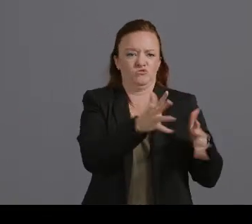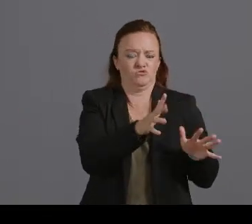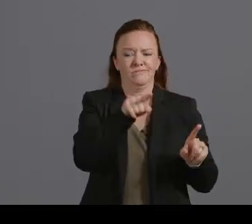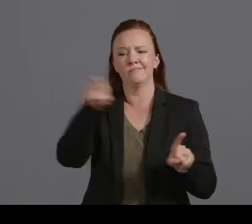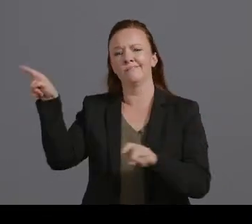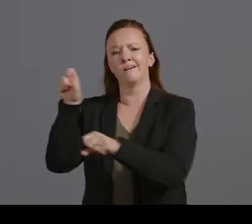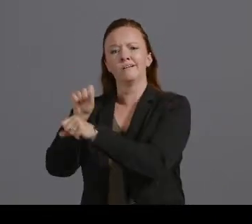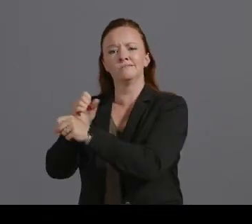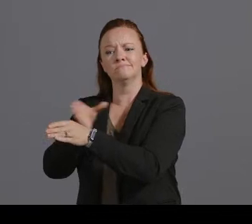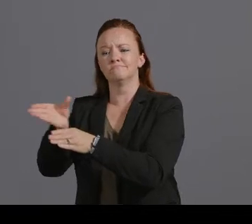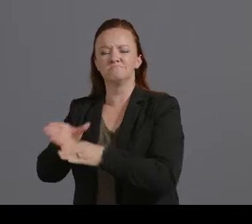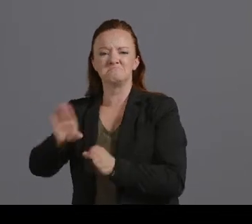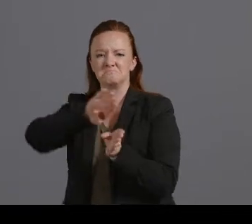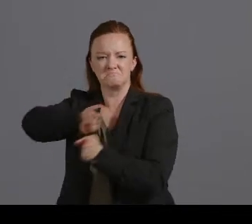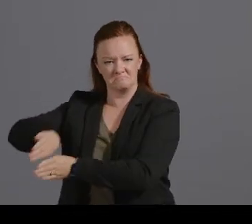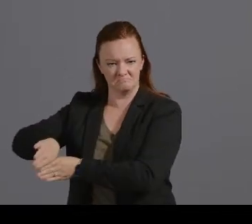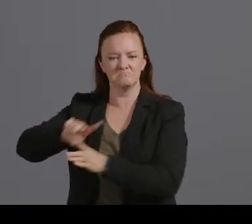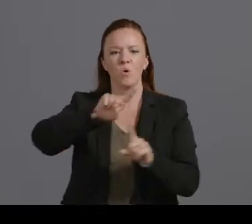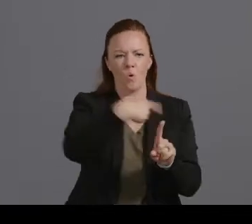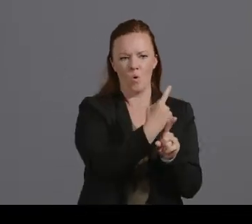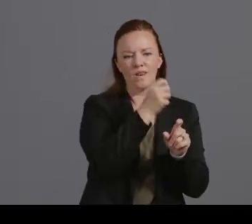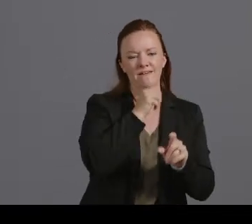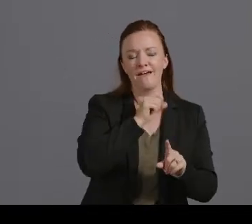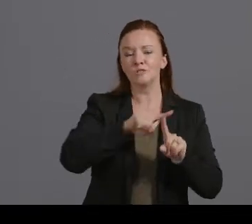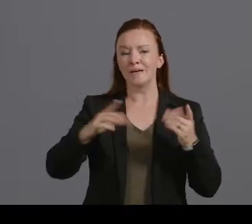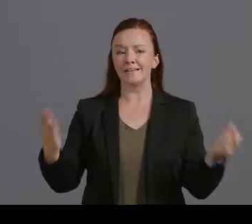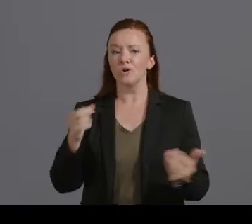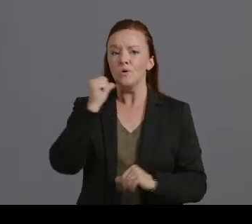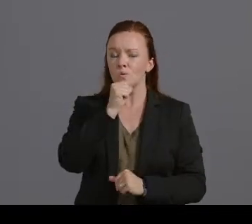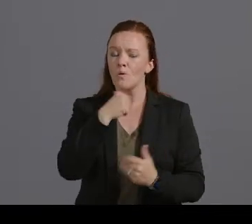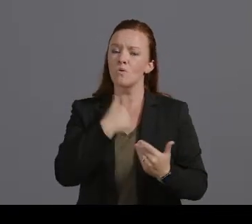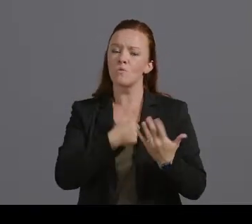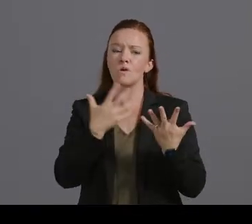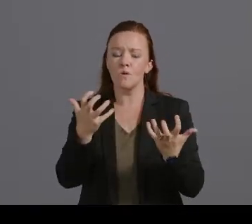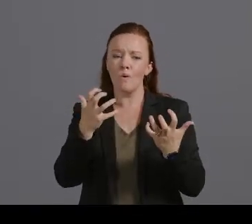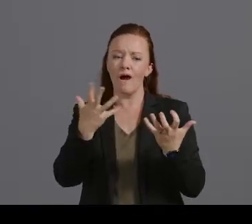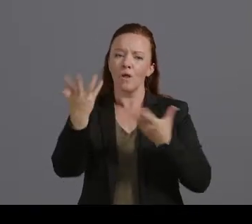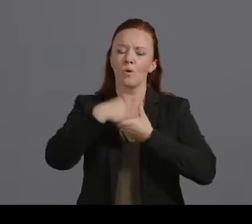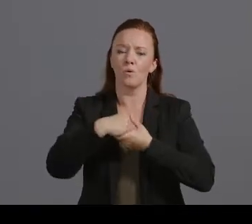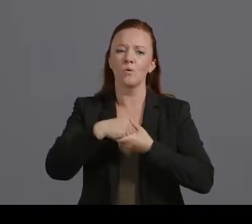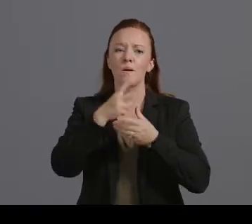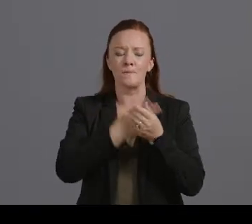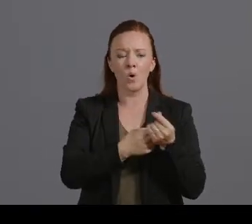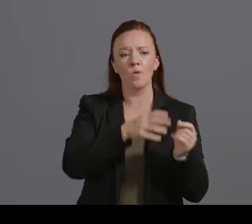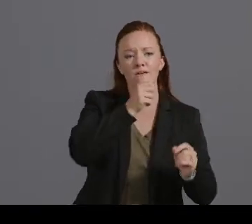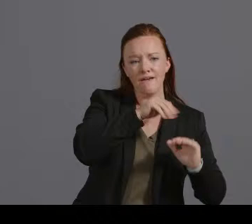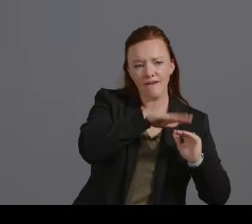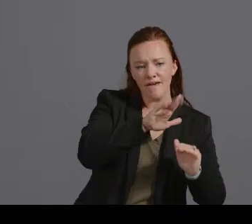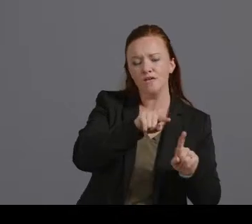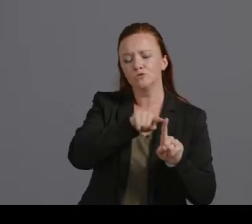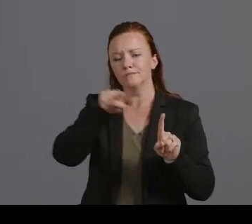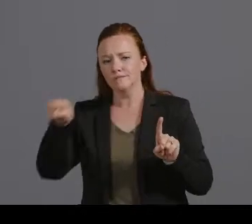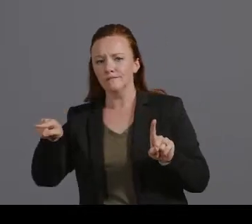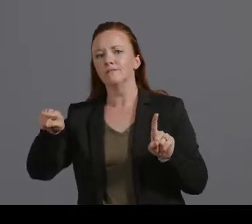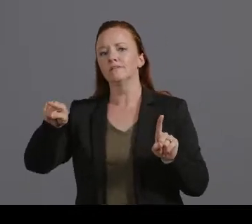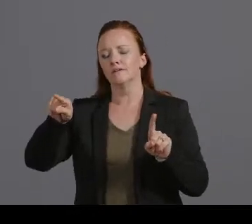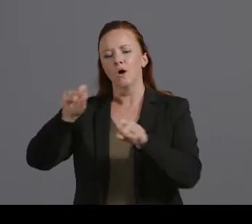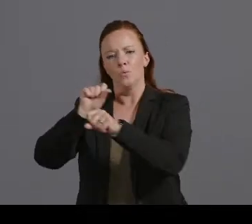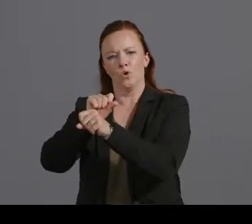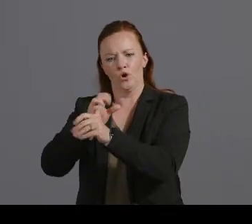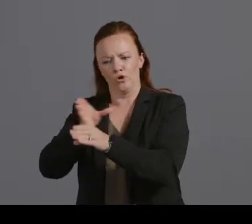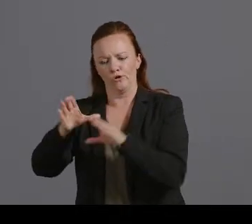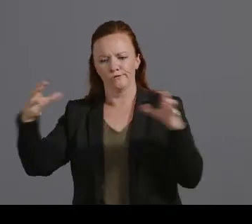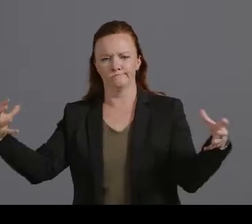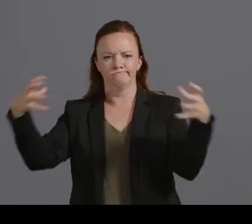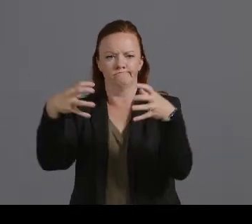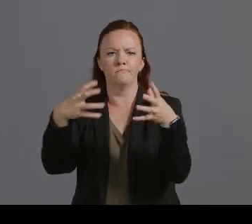in Arizona here that we were covering our frontline essential workers as defined by ACIP and CDC, because